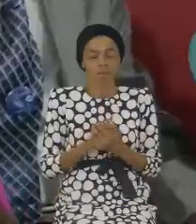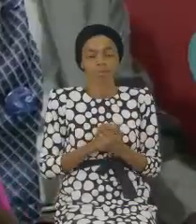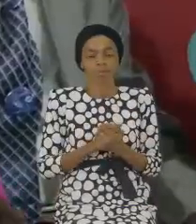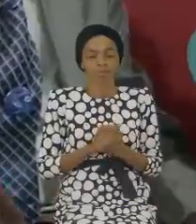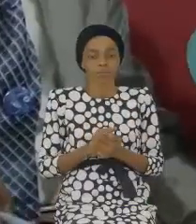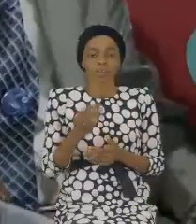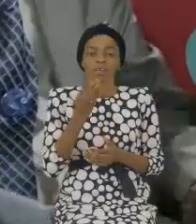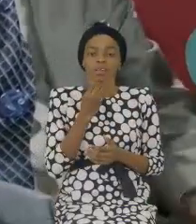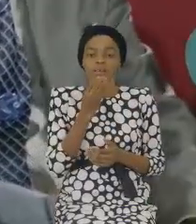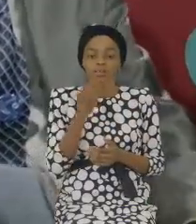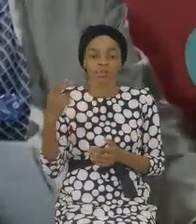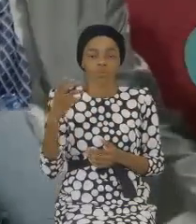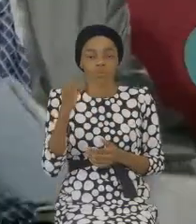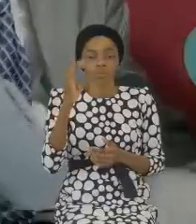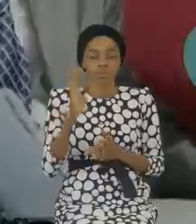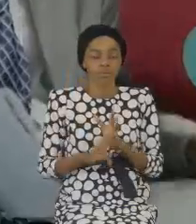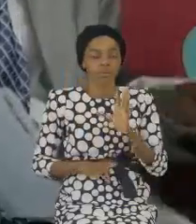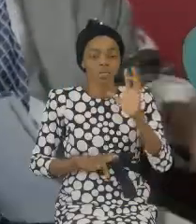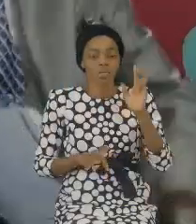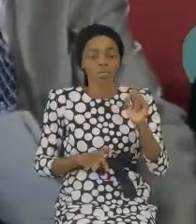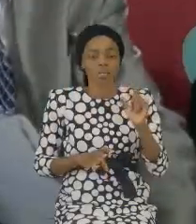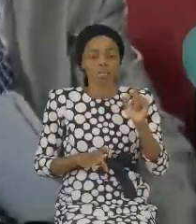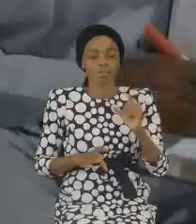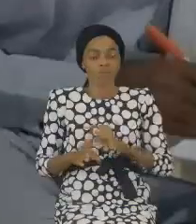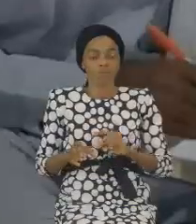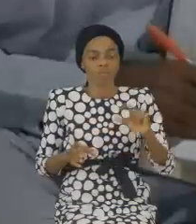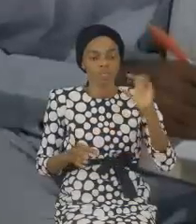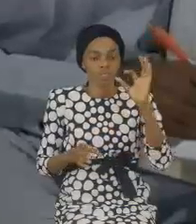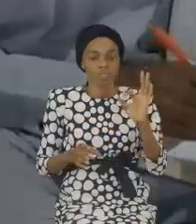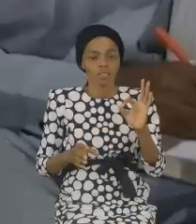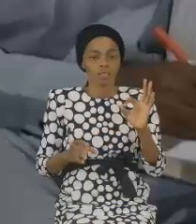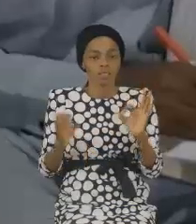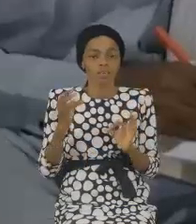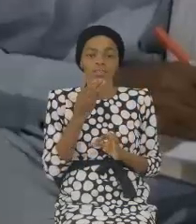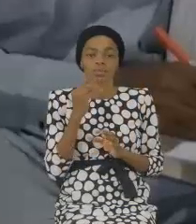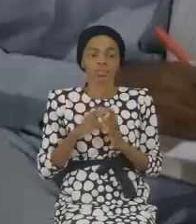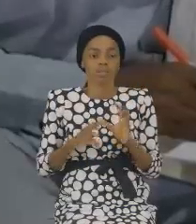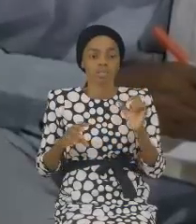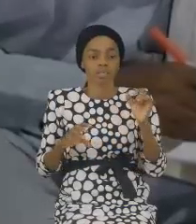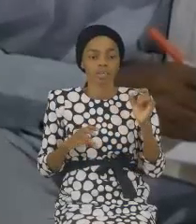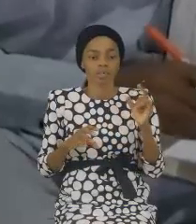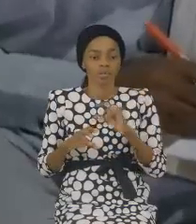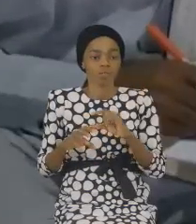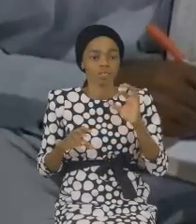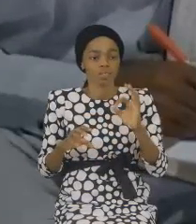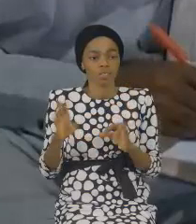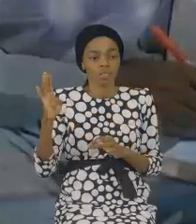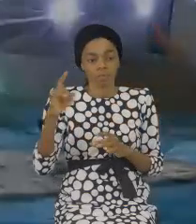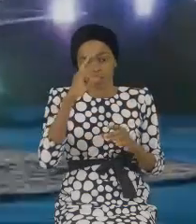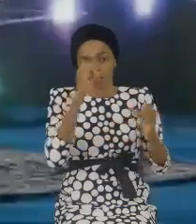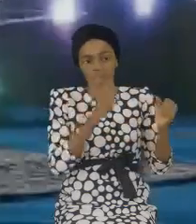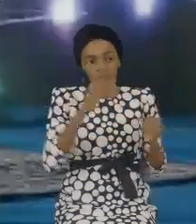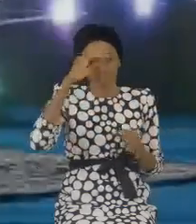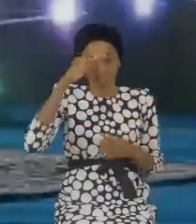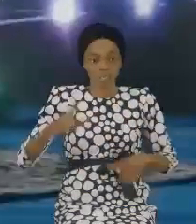We're looking at Hebrews chapter 11, and I'm reading from verse 9. Hebrews 11 verse 9, by faith is sojourned in the